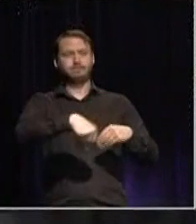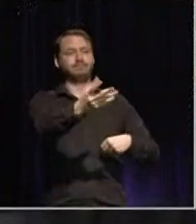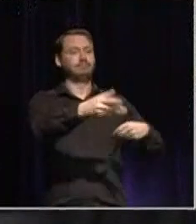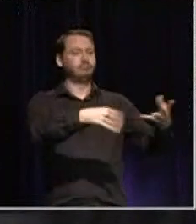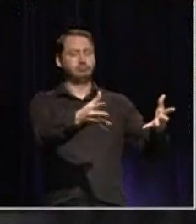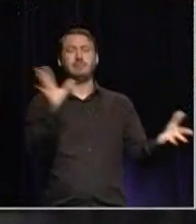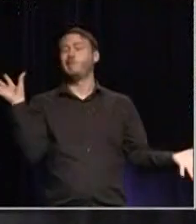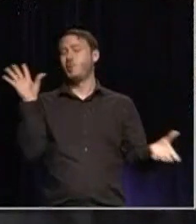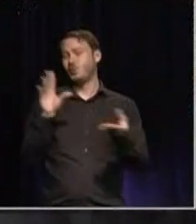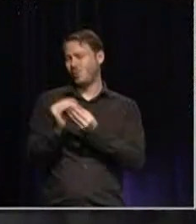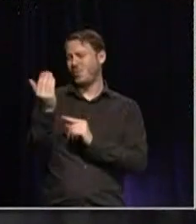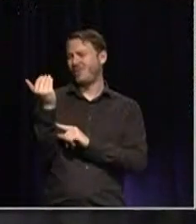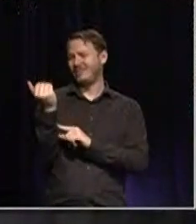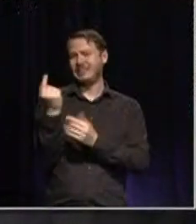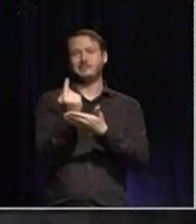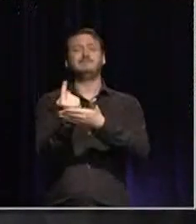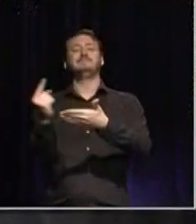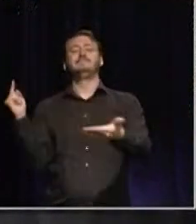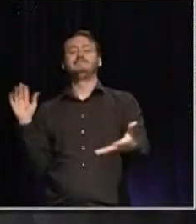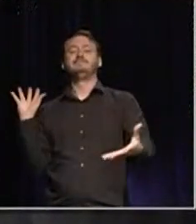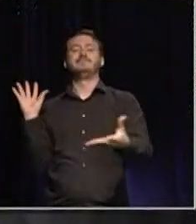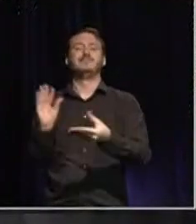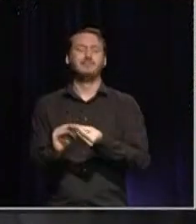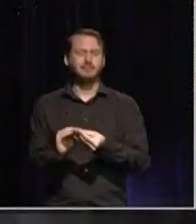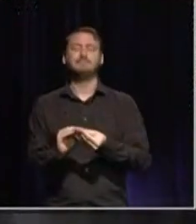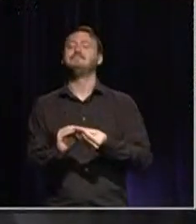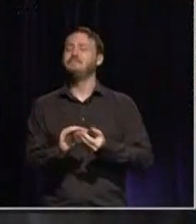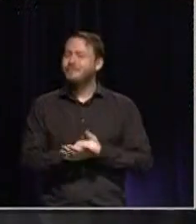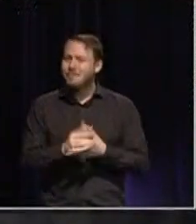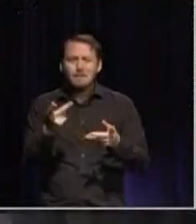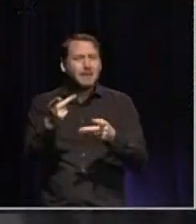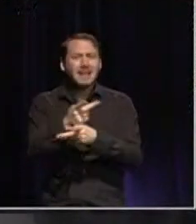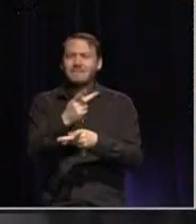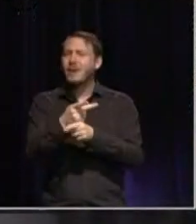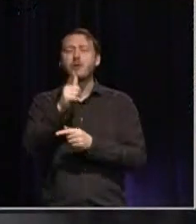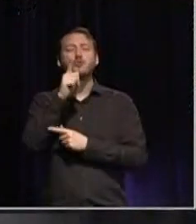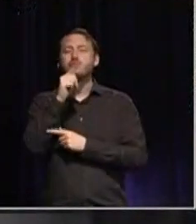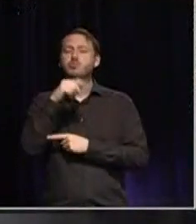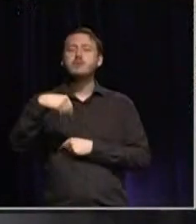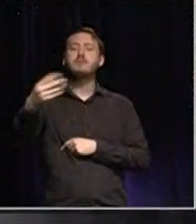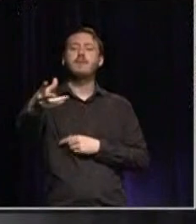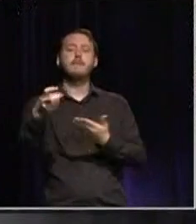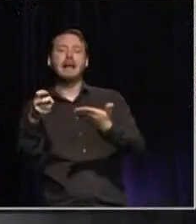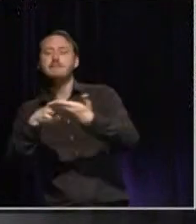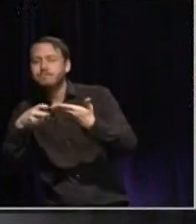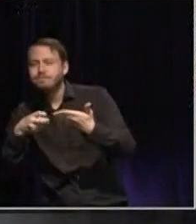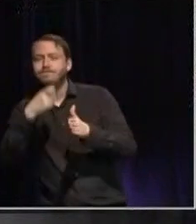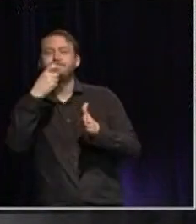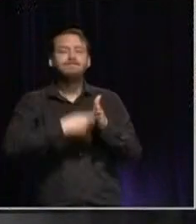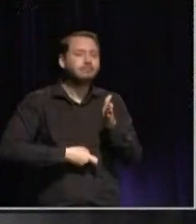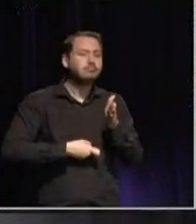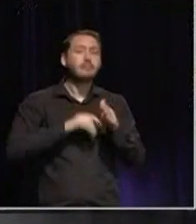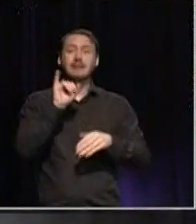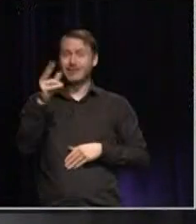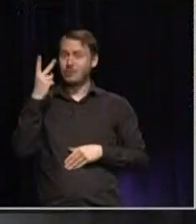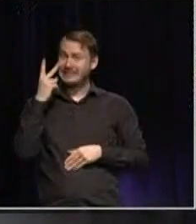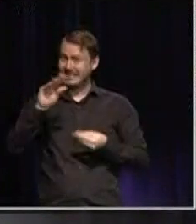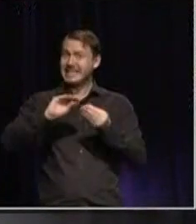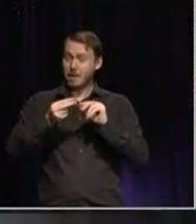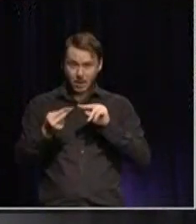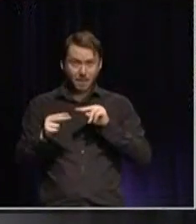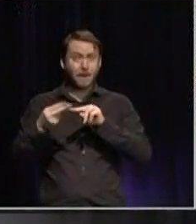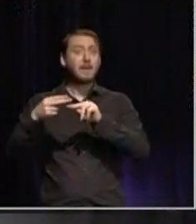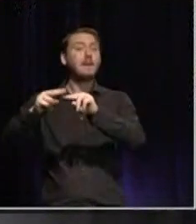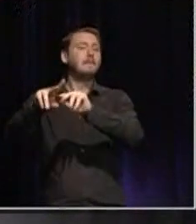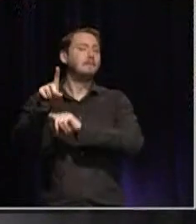in total for the past week. What goes through figuring out who gets citations, who doesn't, especially when we see these numbers continuing to